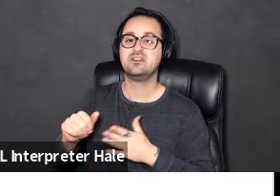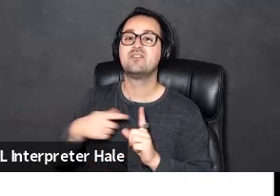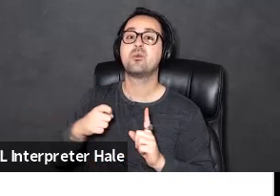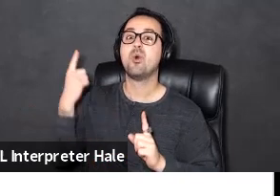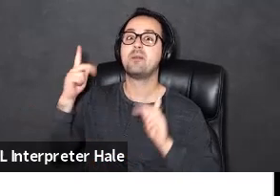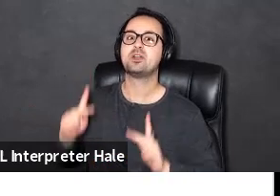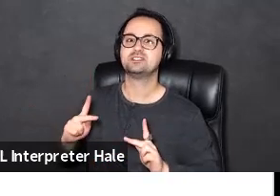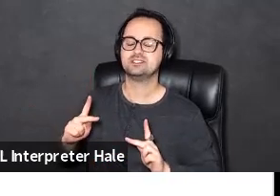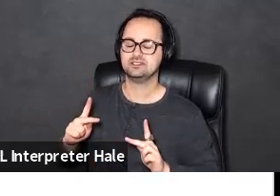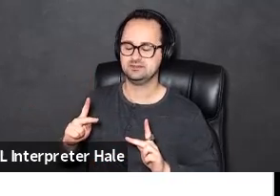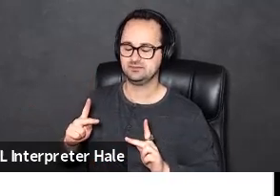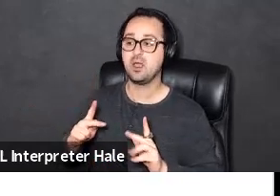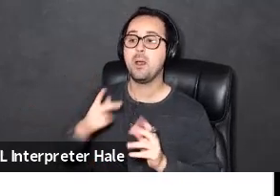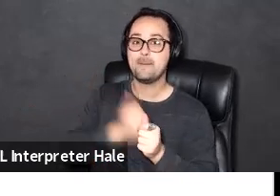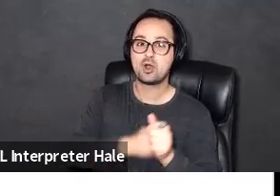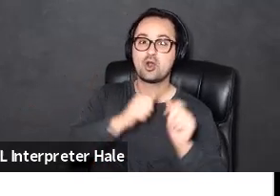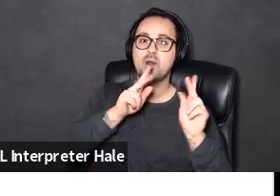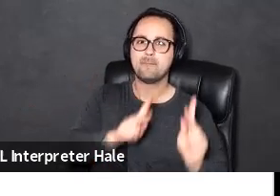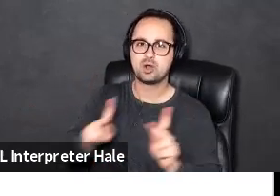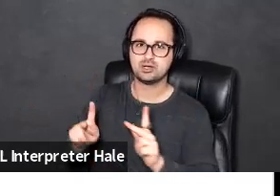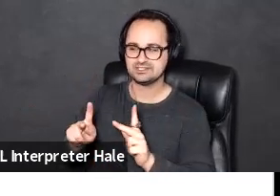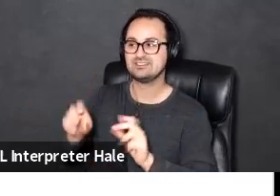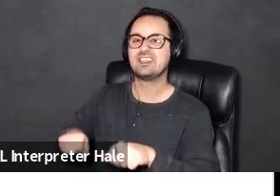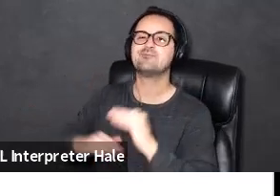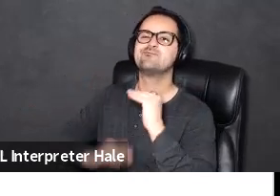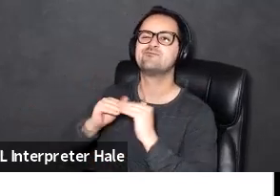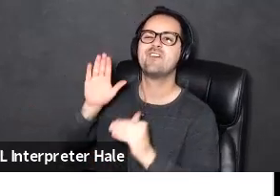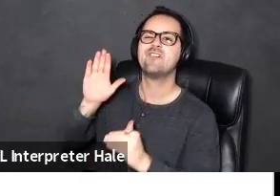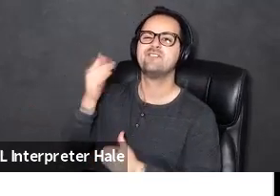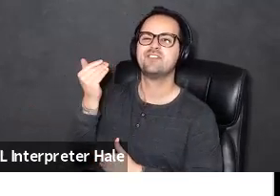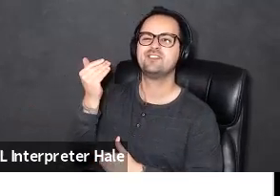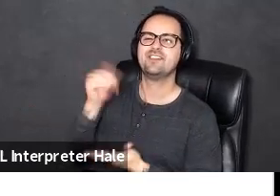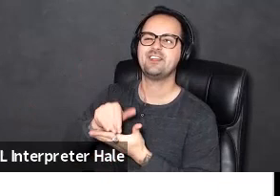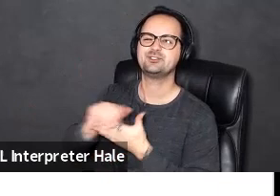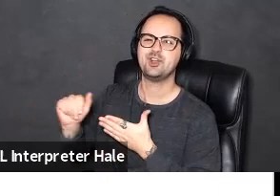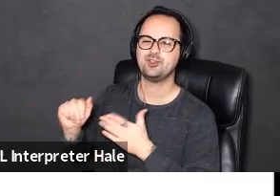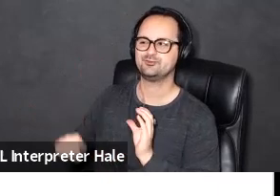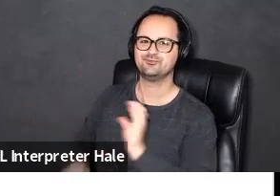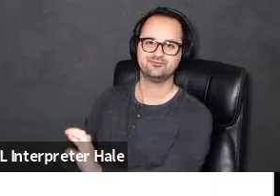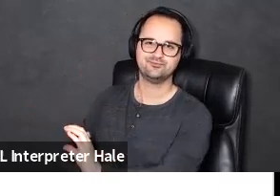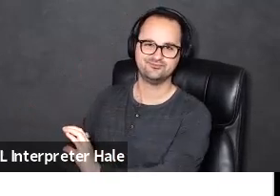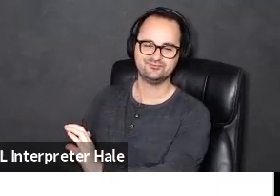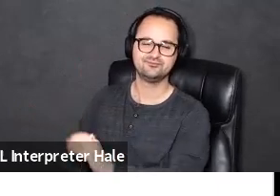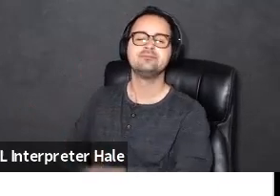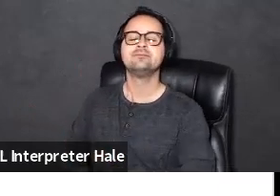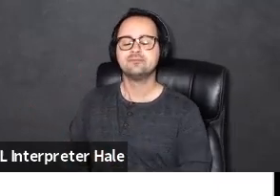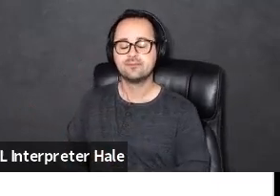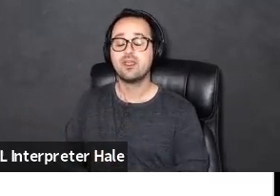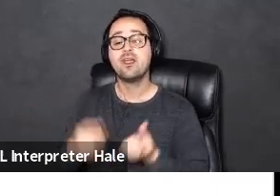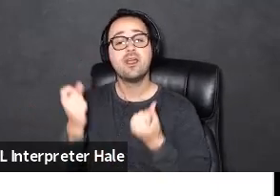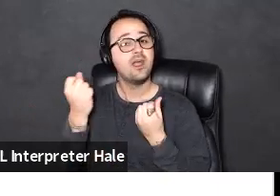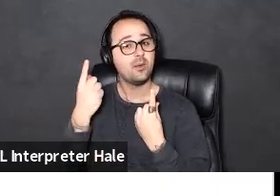only per individual, and the maximum that can be put inside that per year is $15,000.